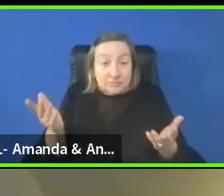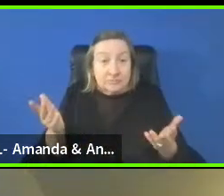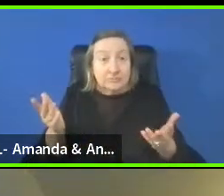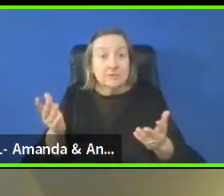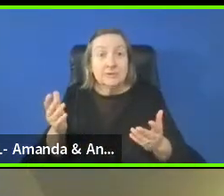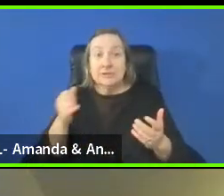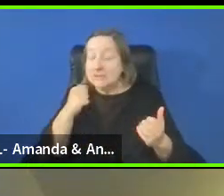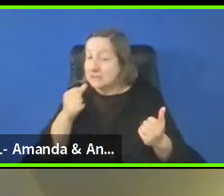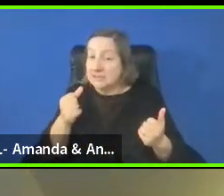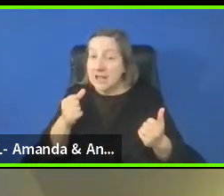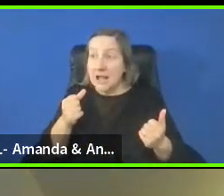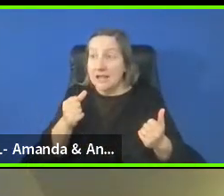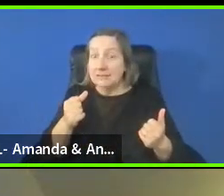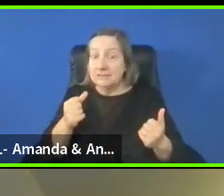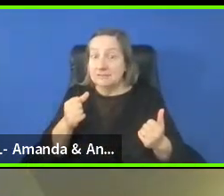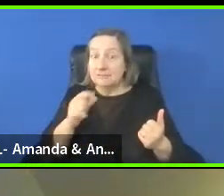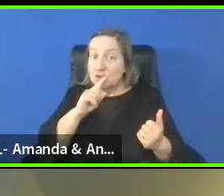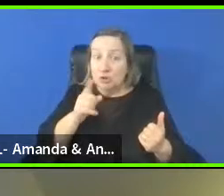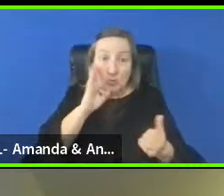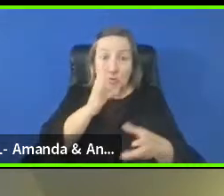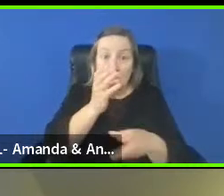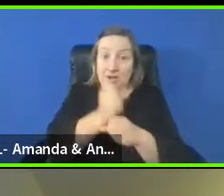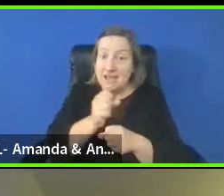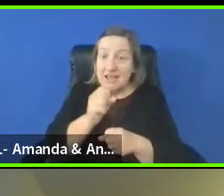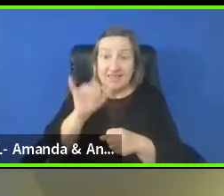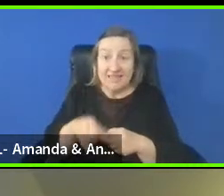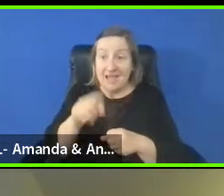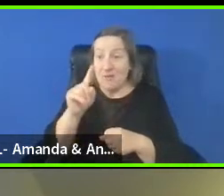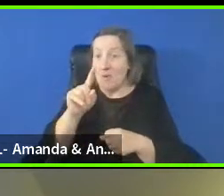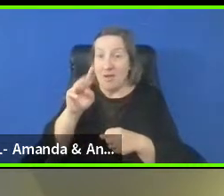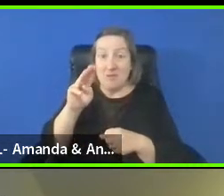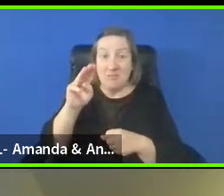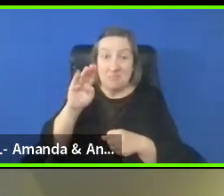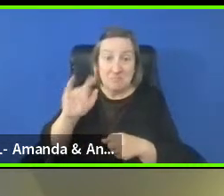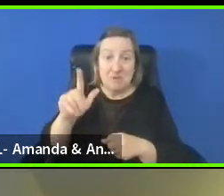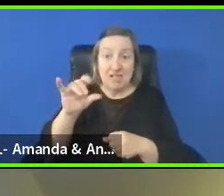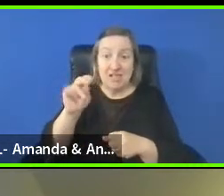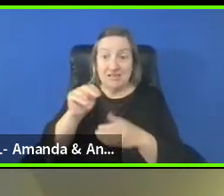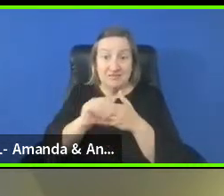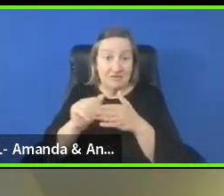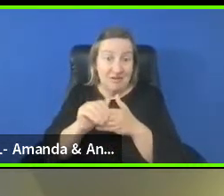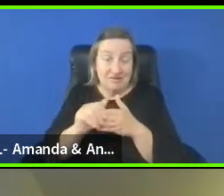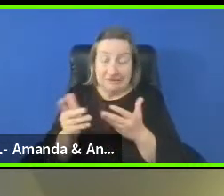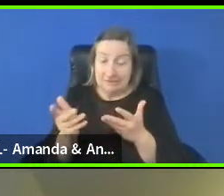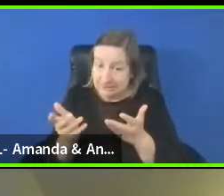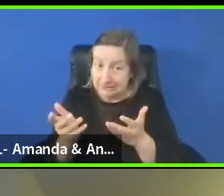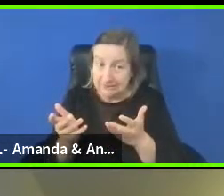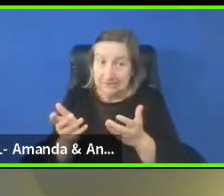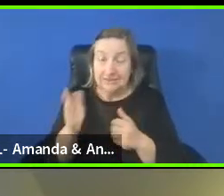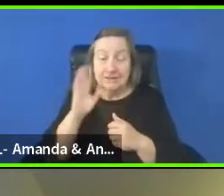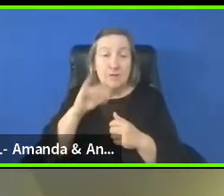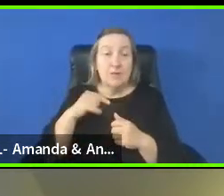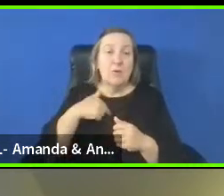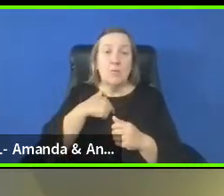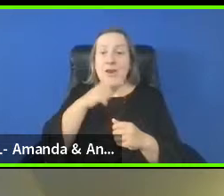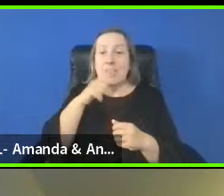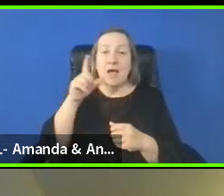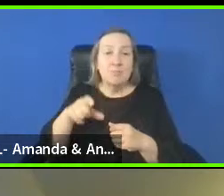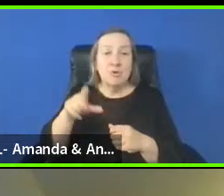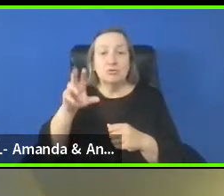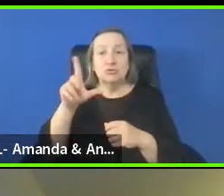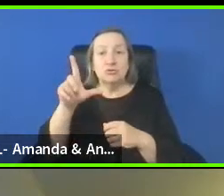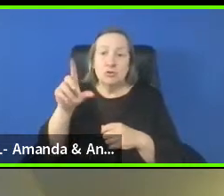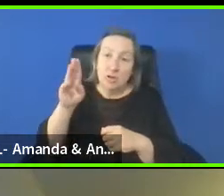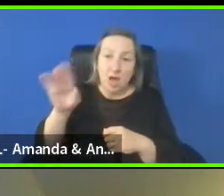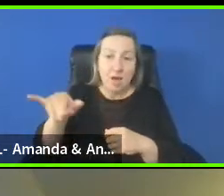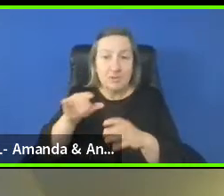done deal that we're going to get that $1 billion. I mean, and not that our role is to lobby or anything, but there's